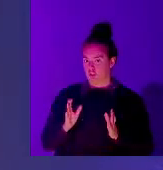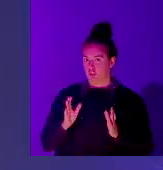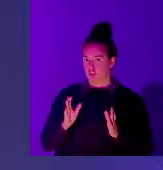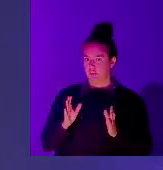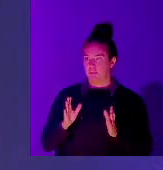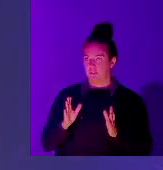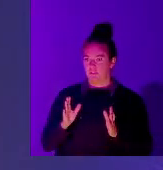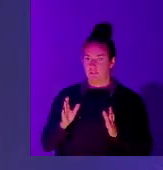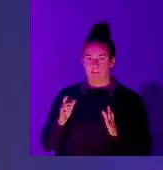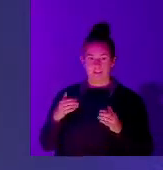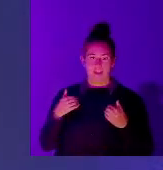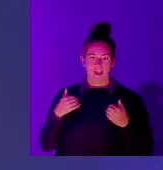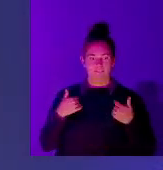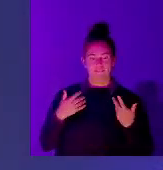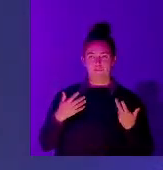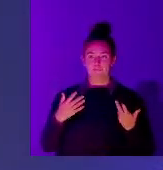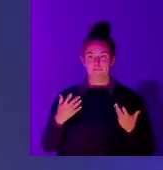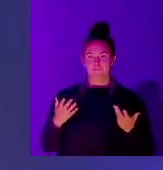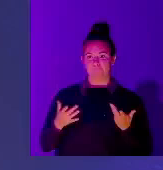to deceive.